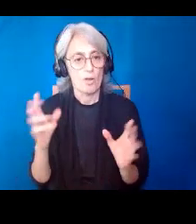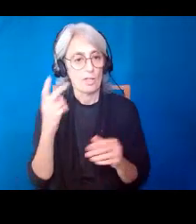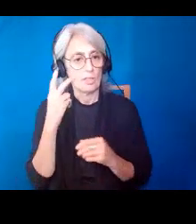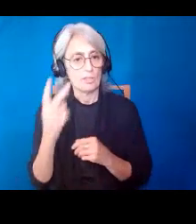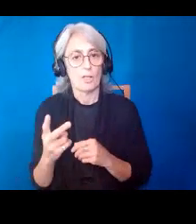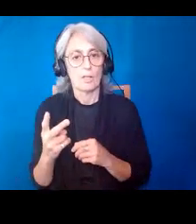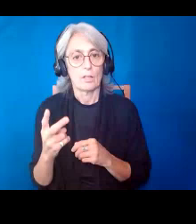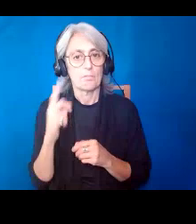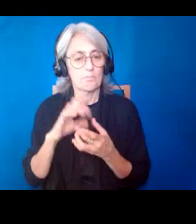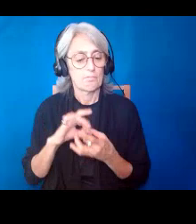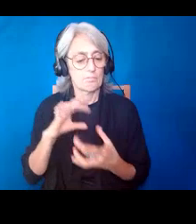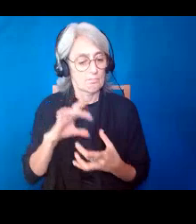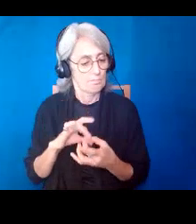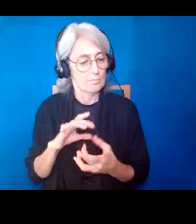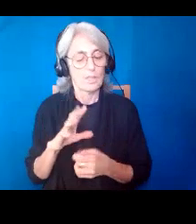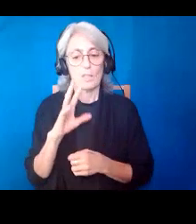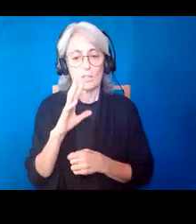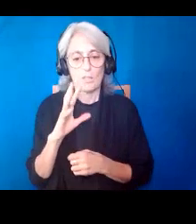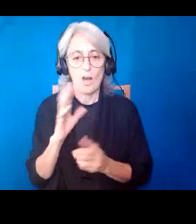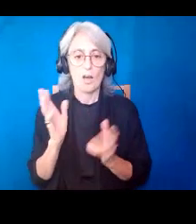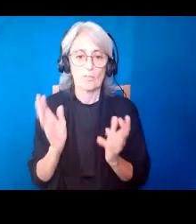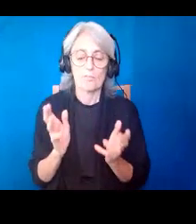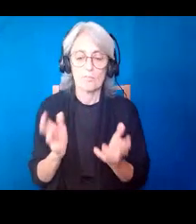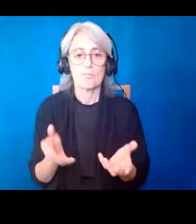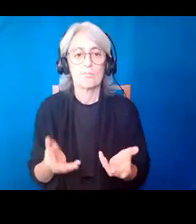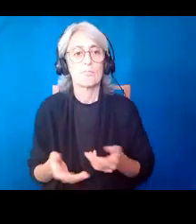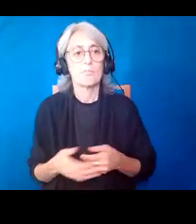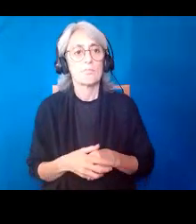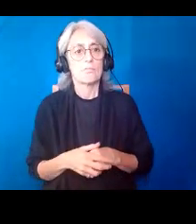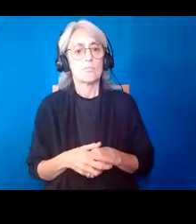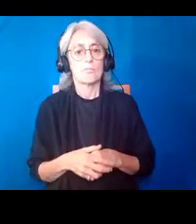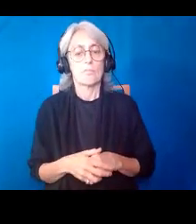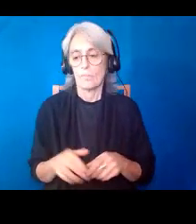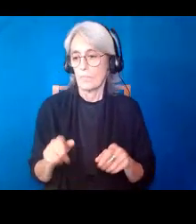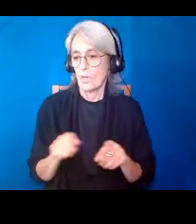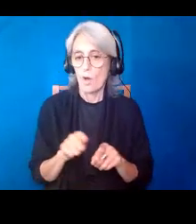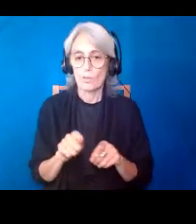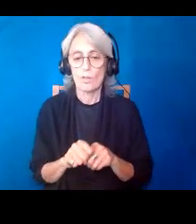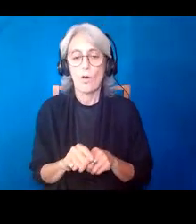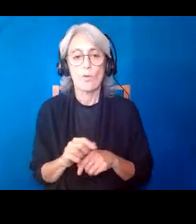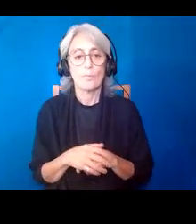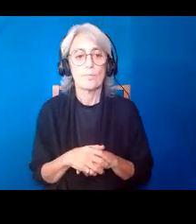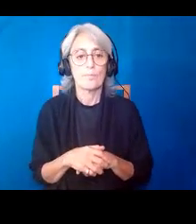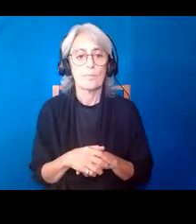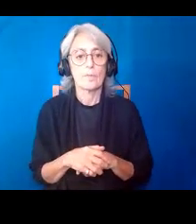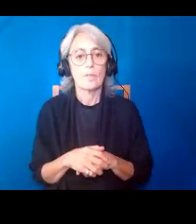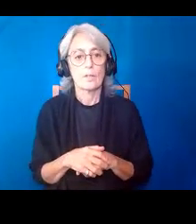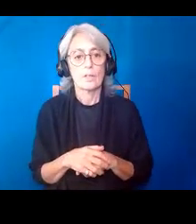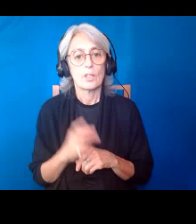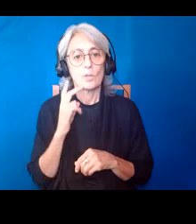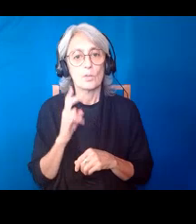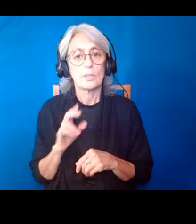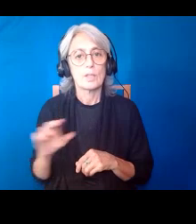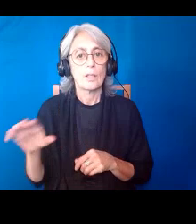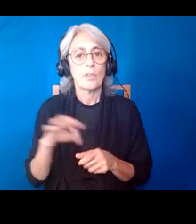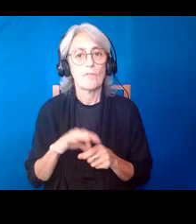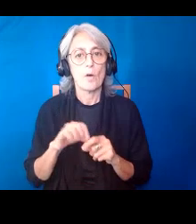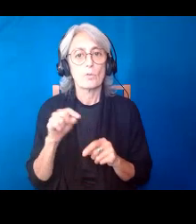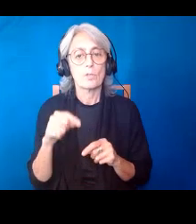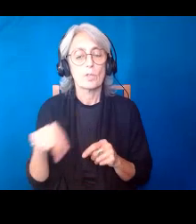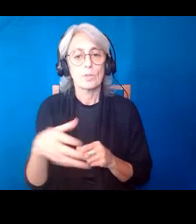see, to talk, to interact, and then to, I think at the end, really see the votes that you guys take when you guys